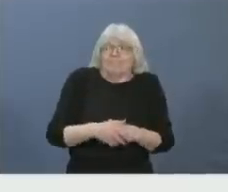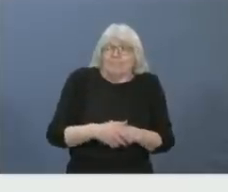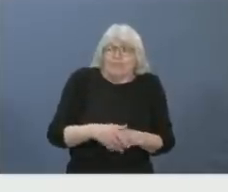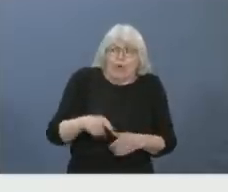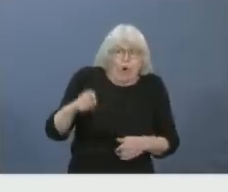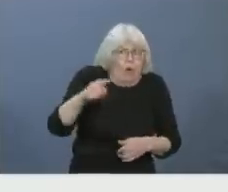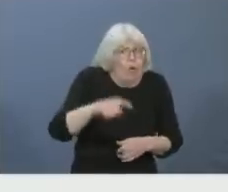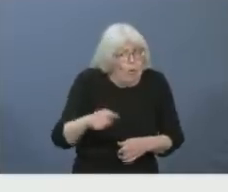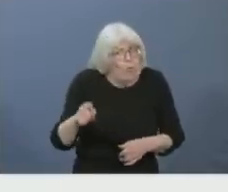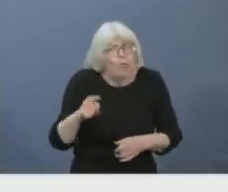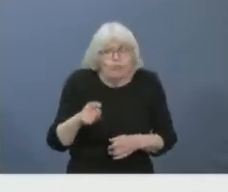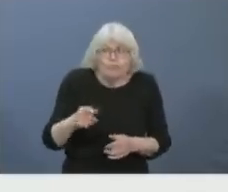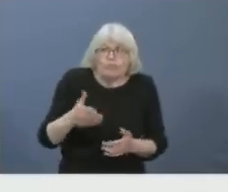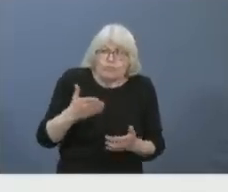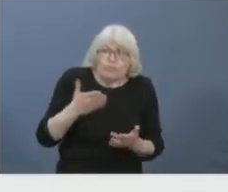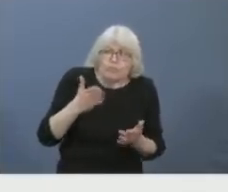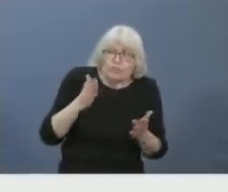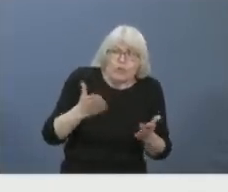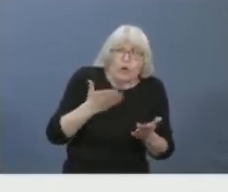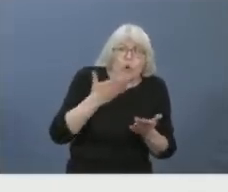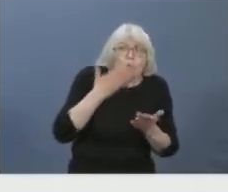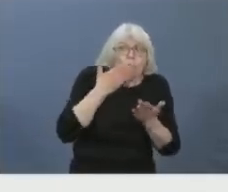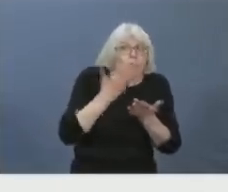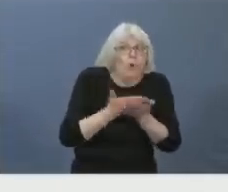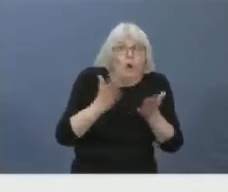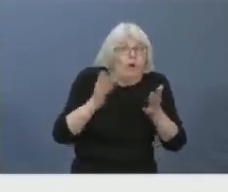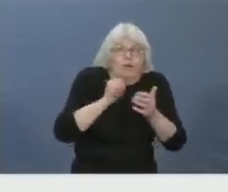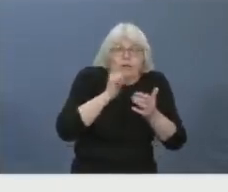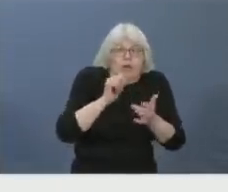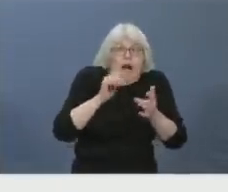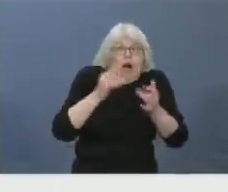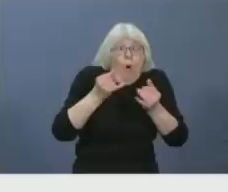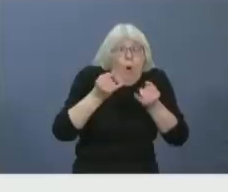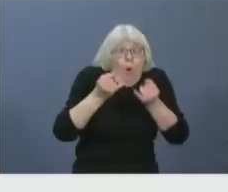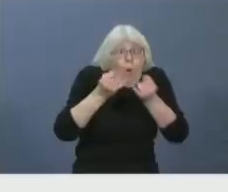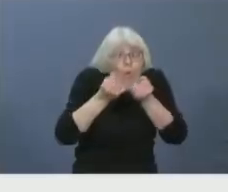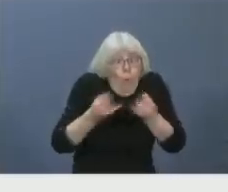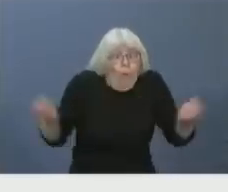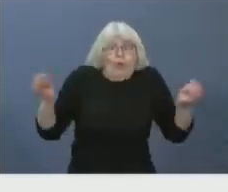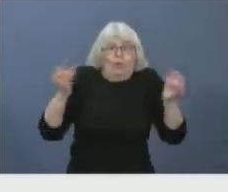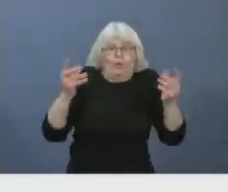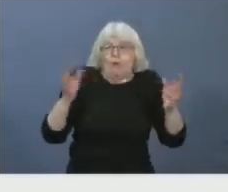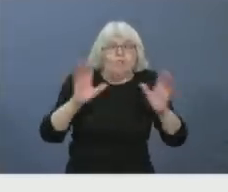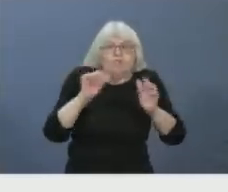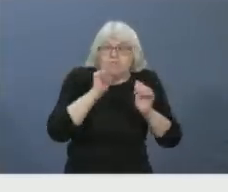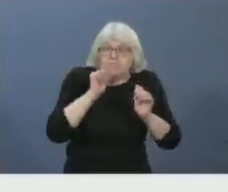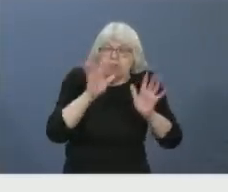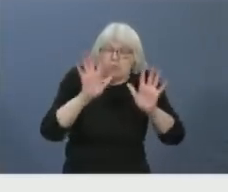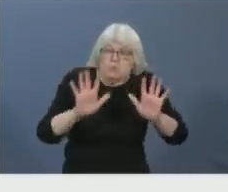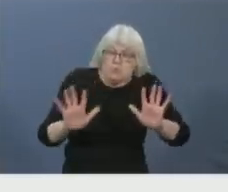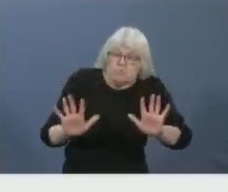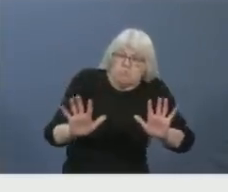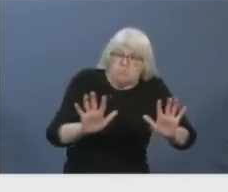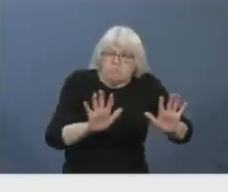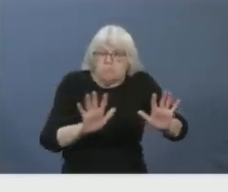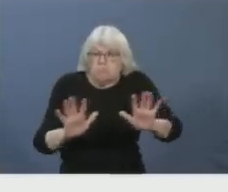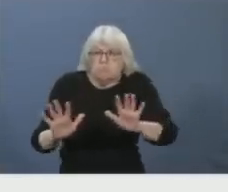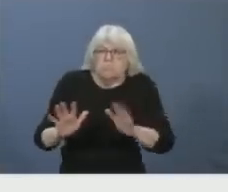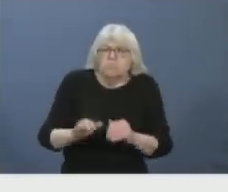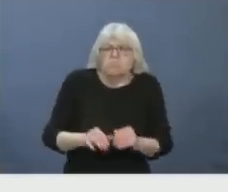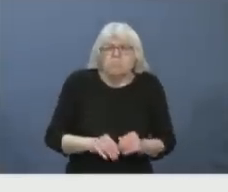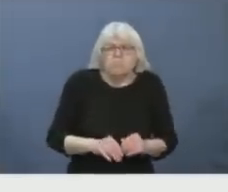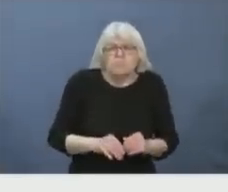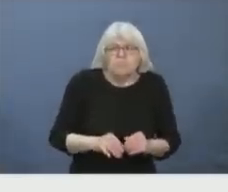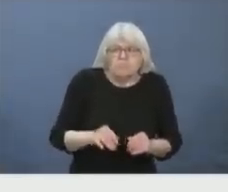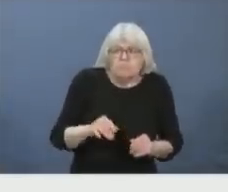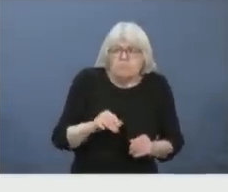terms of the fire not growing. In Barrington, we've got a different story again, similar to yesterday. Very challenging situation. We've got very,